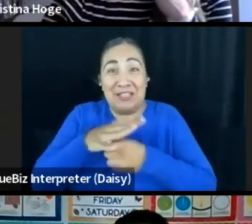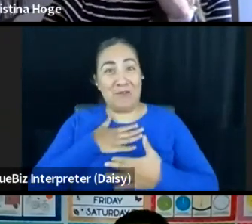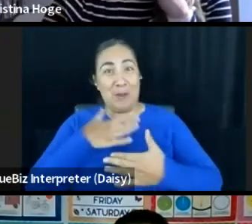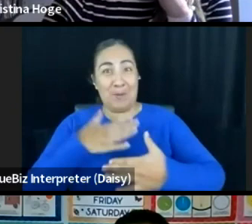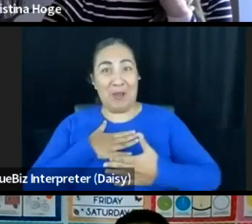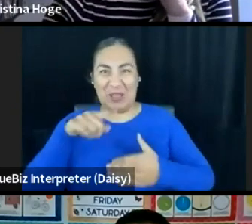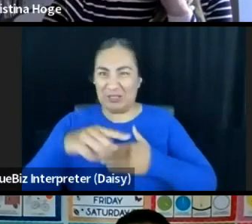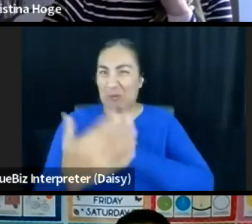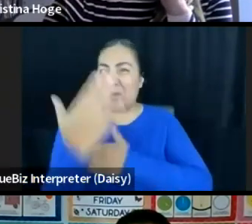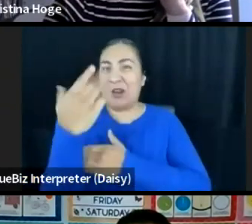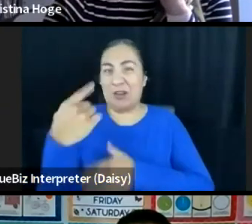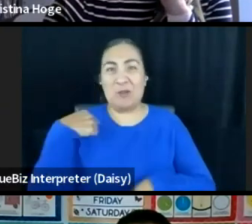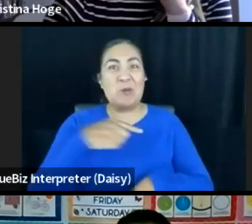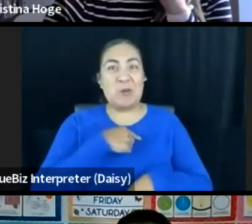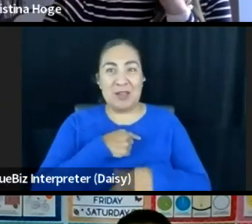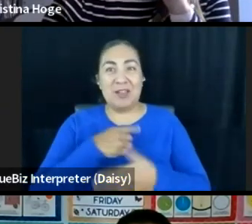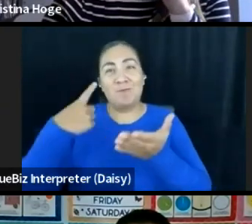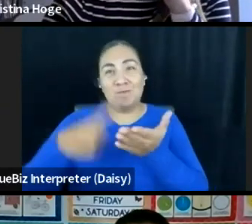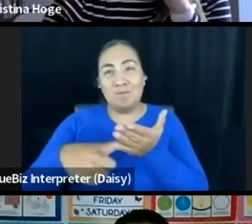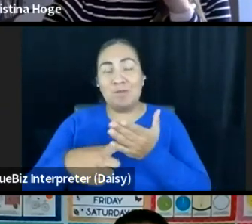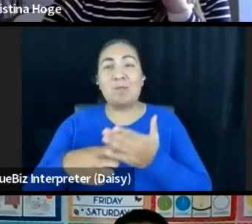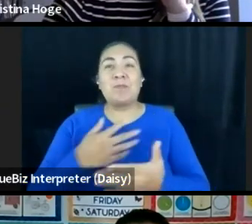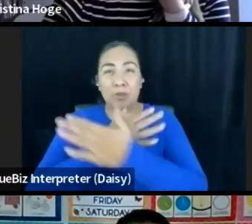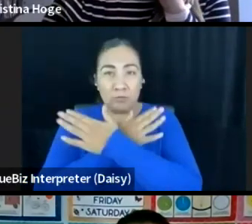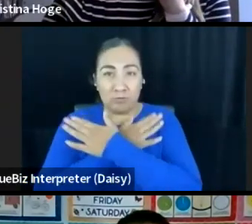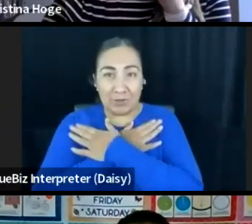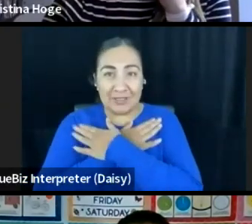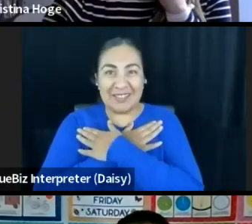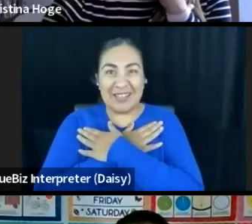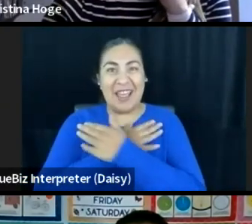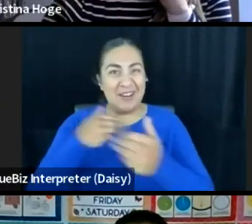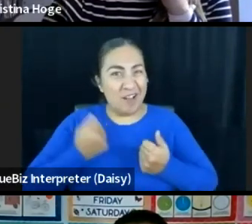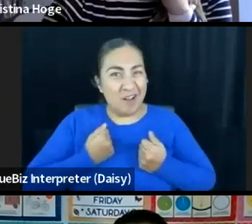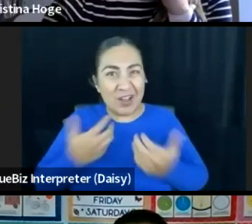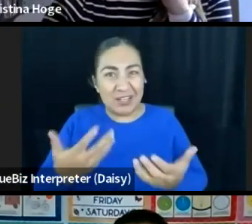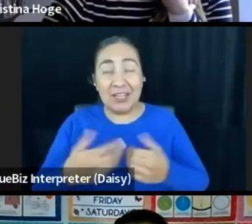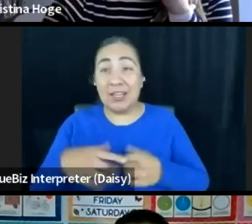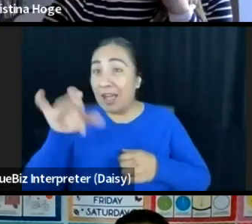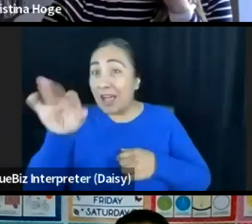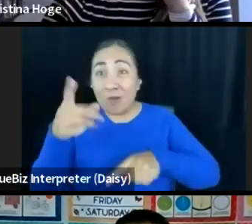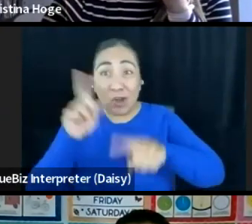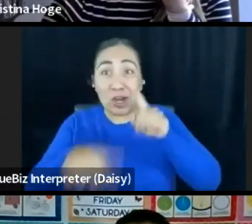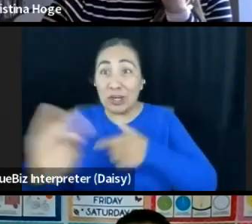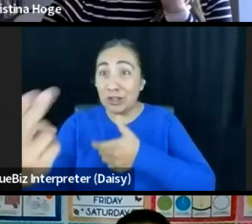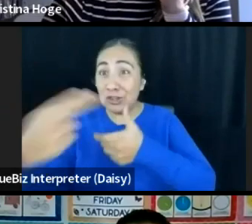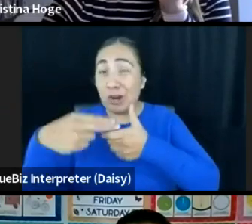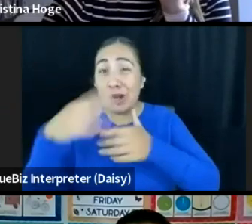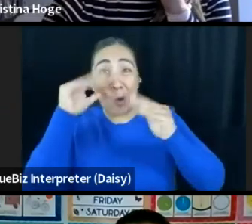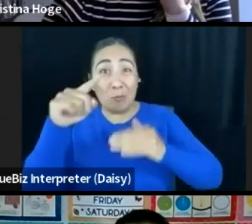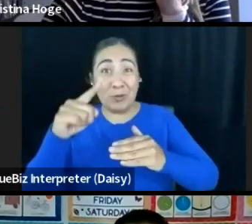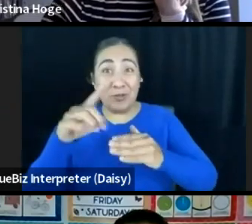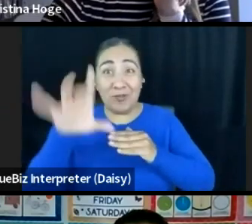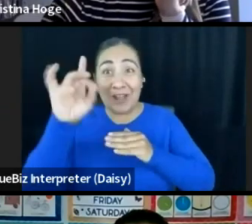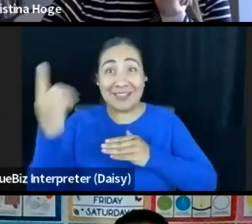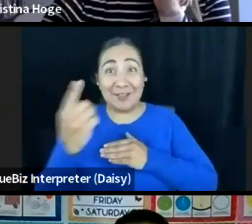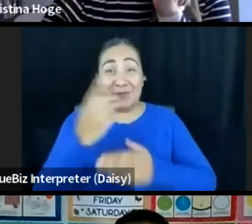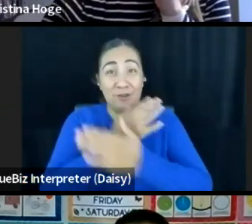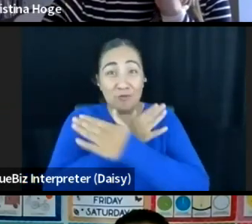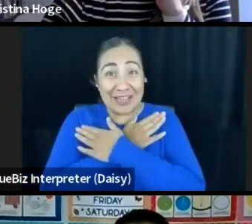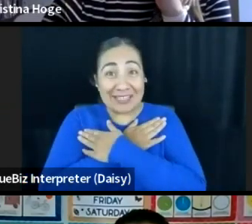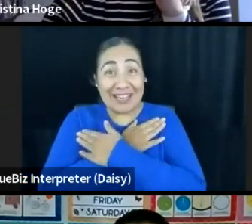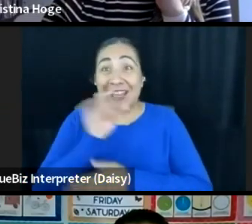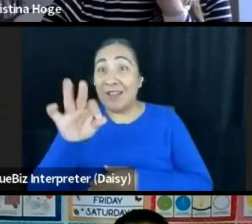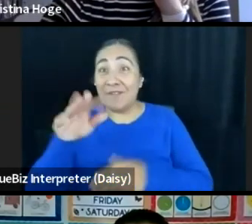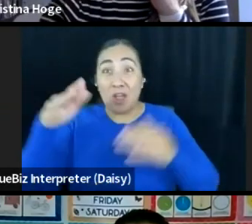on fatigue and rest. And if you were not able to attend, I hope you were finding something restful. If you have not rested yet today,